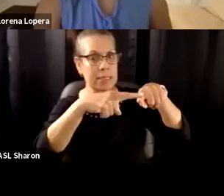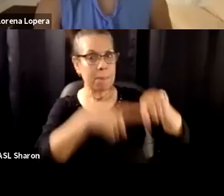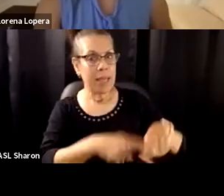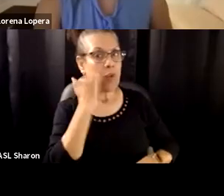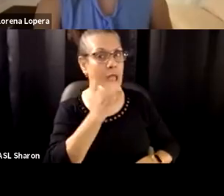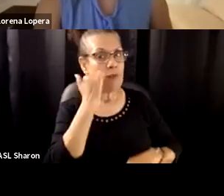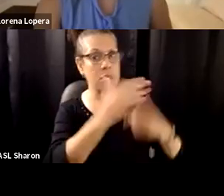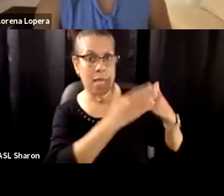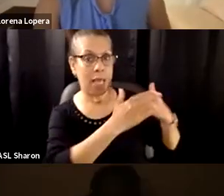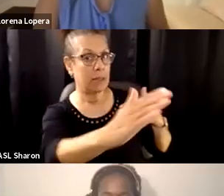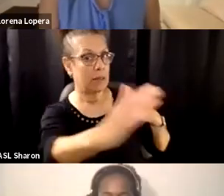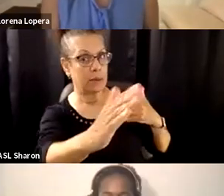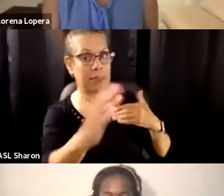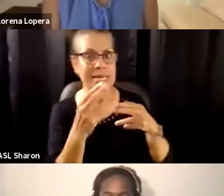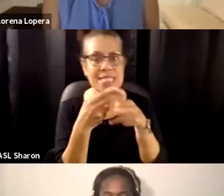spending